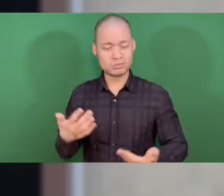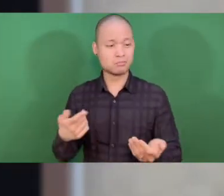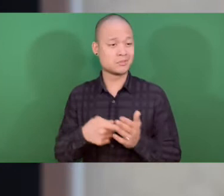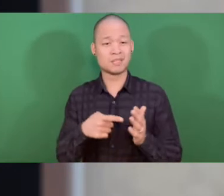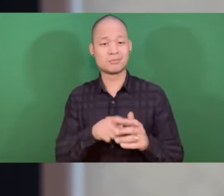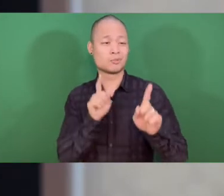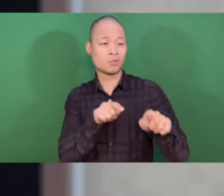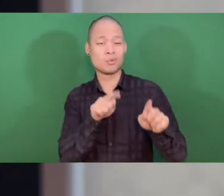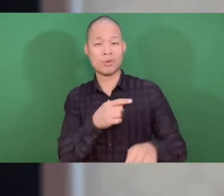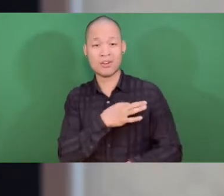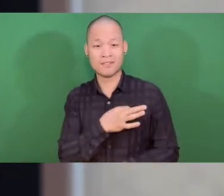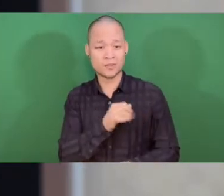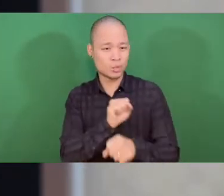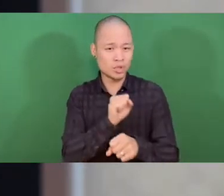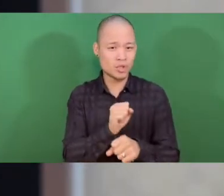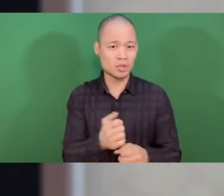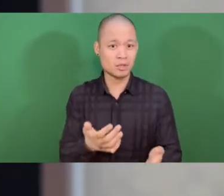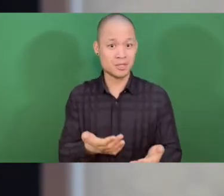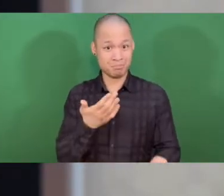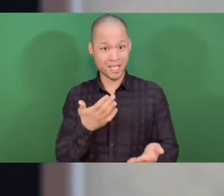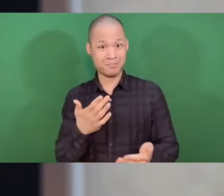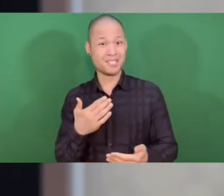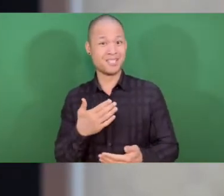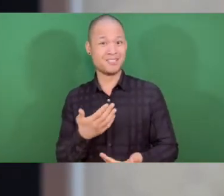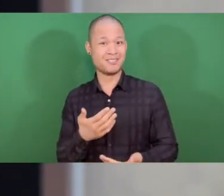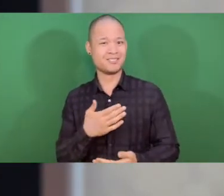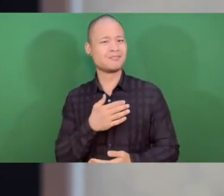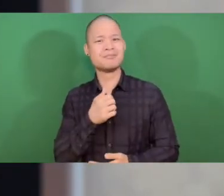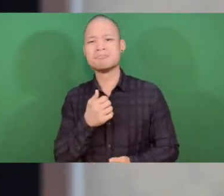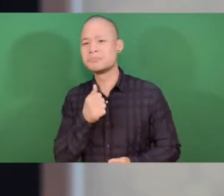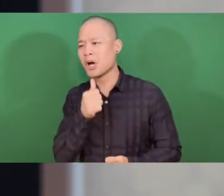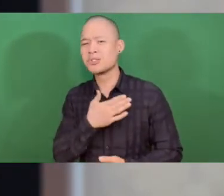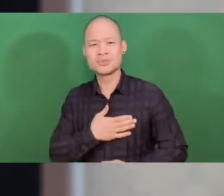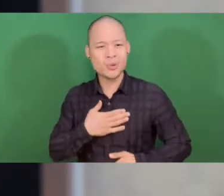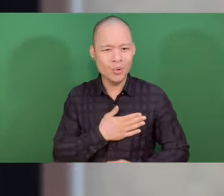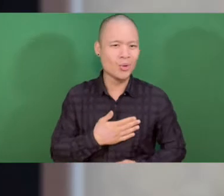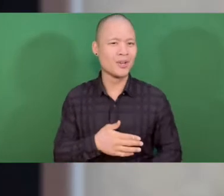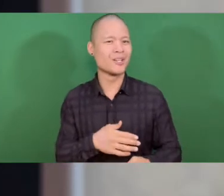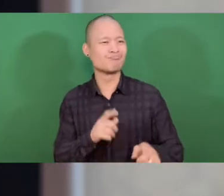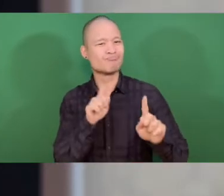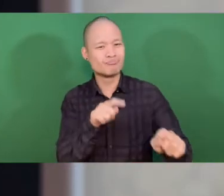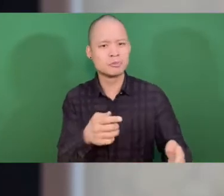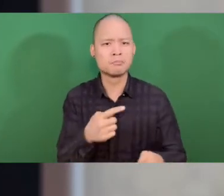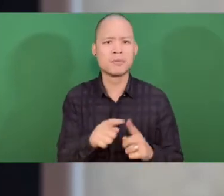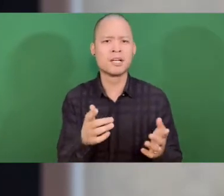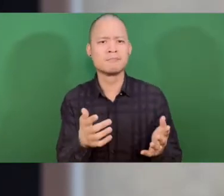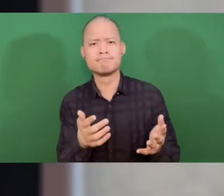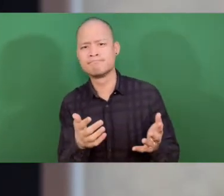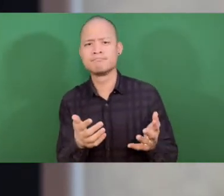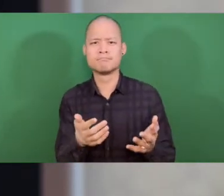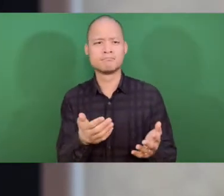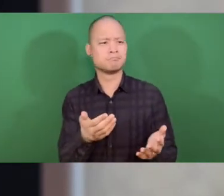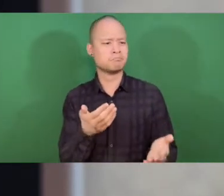the office. As much as we enjoy not going to work, we don't get to do our regular routines. We don't wear the clothes that we like to wear. We